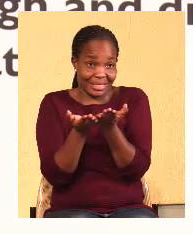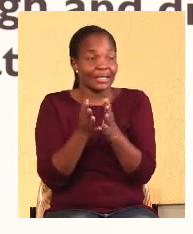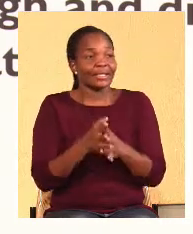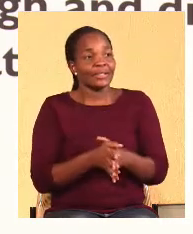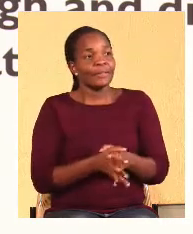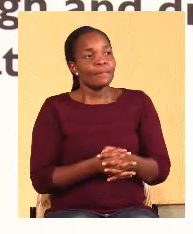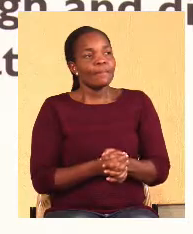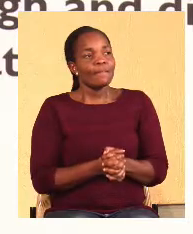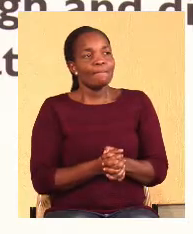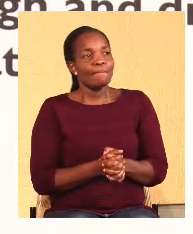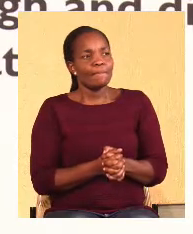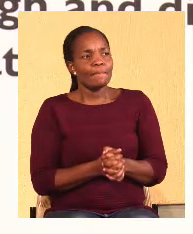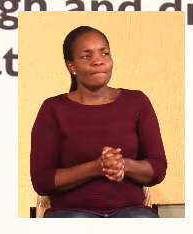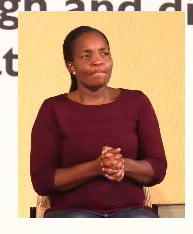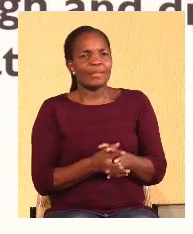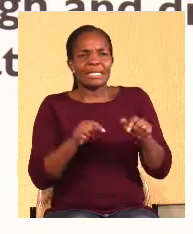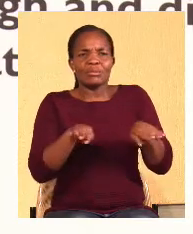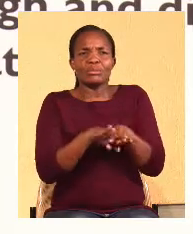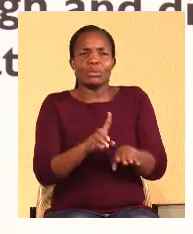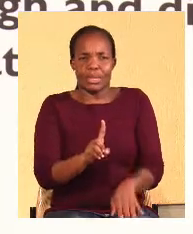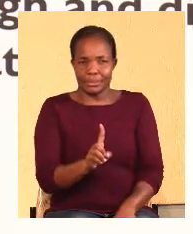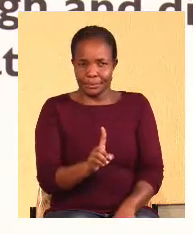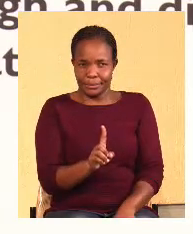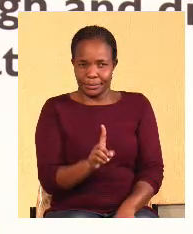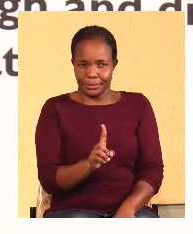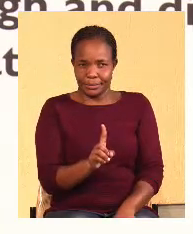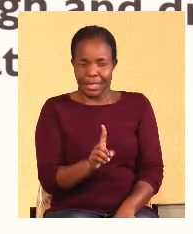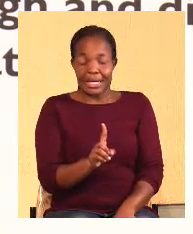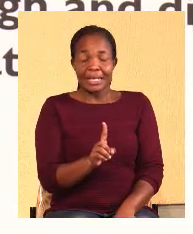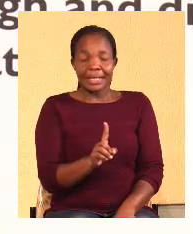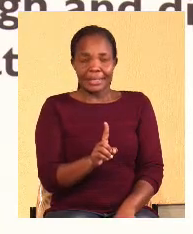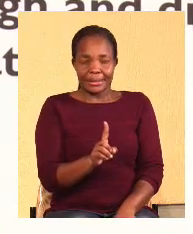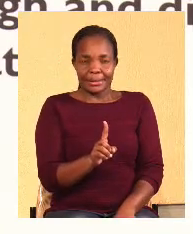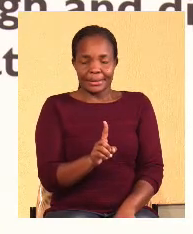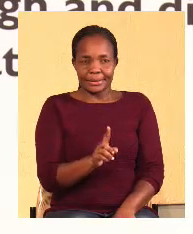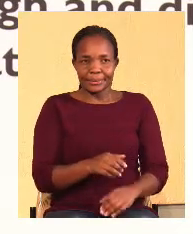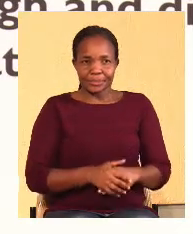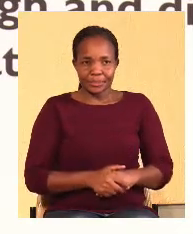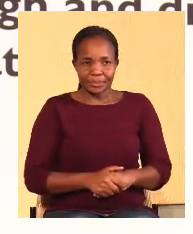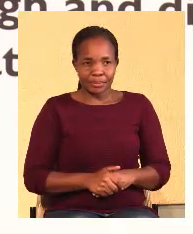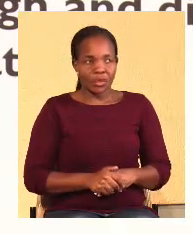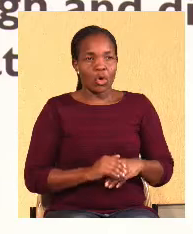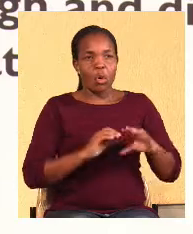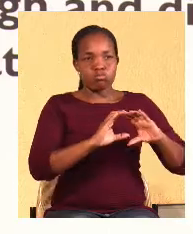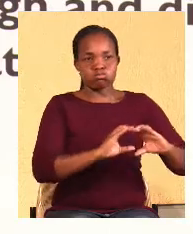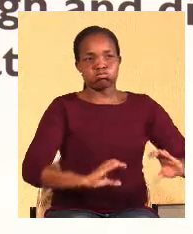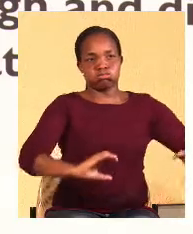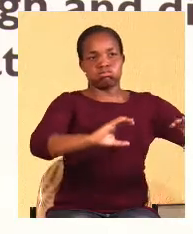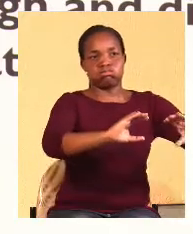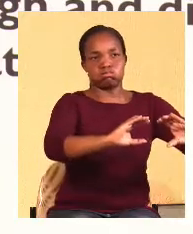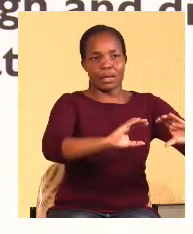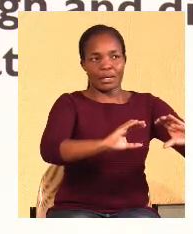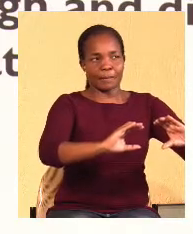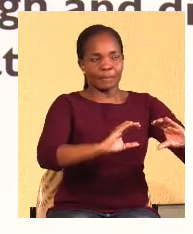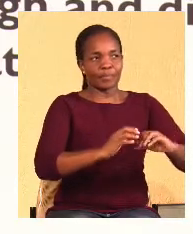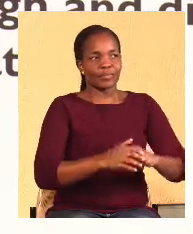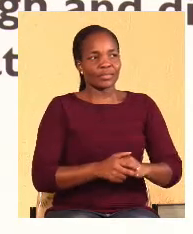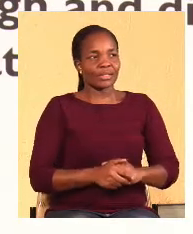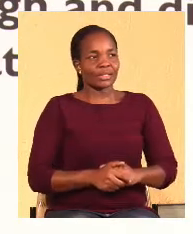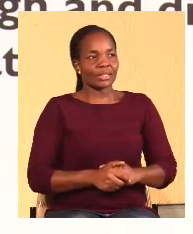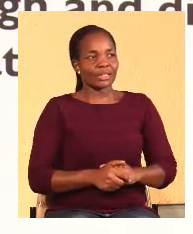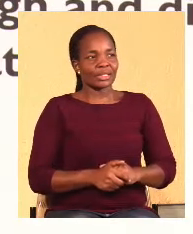And so what we needed to do is, we knew, at least as cabinet, that that list would not